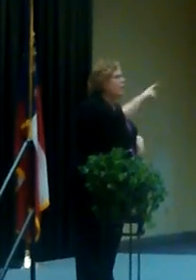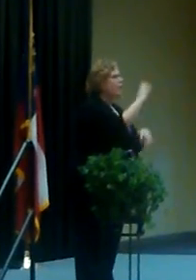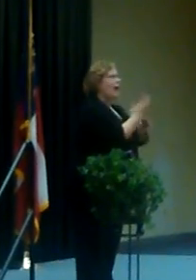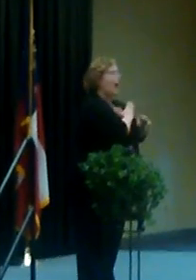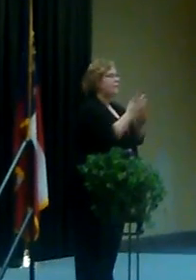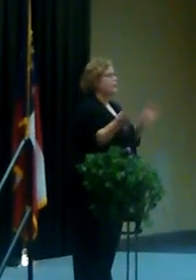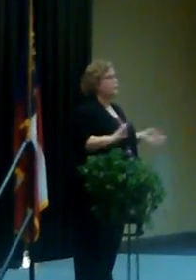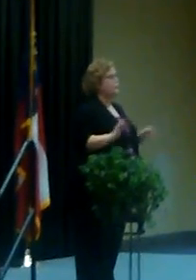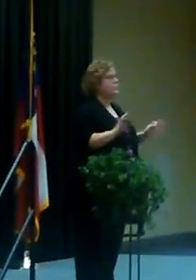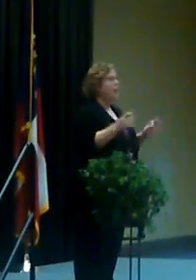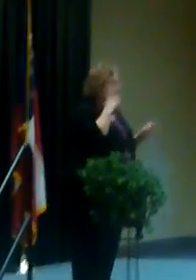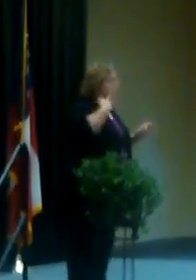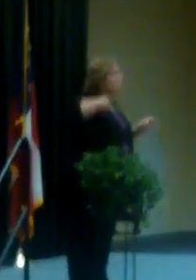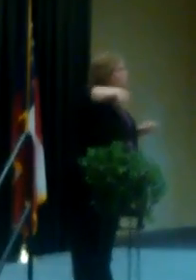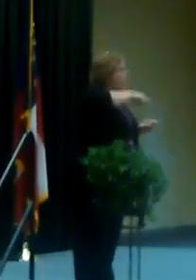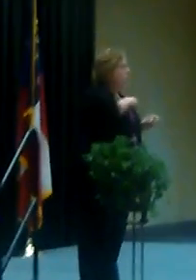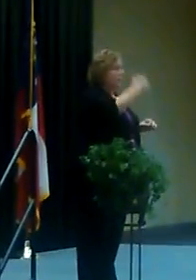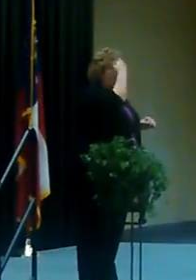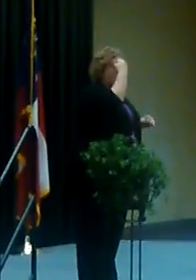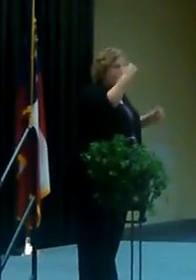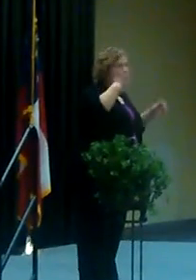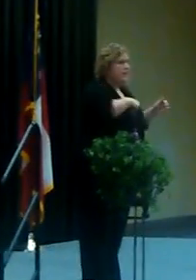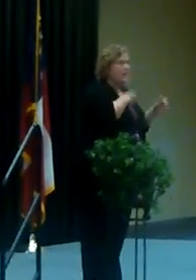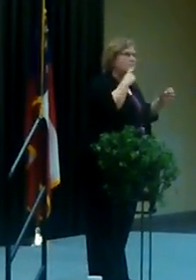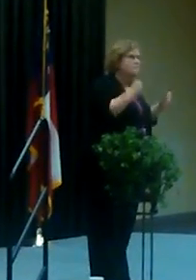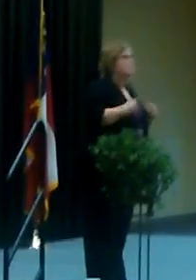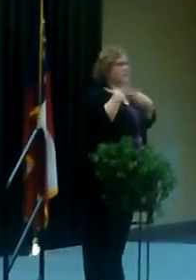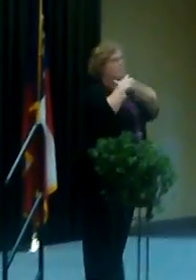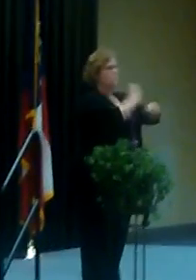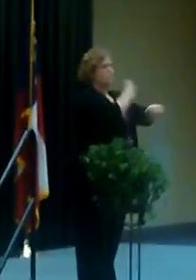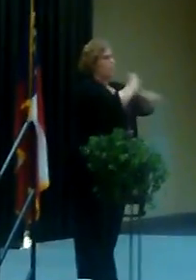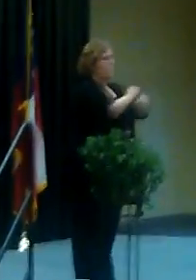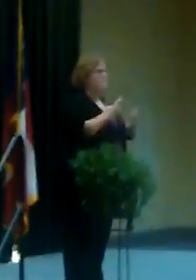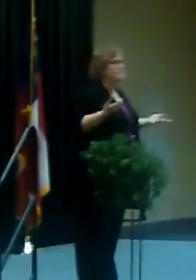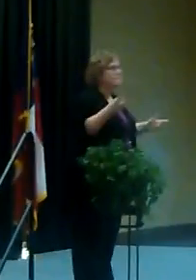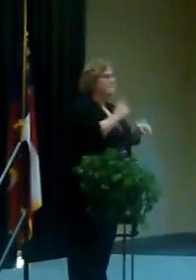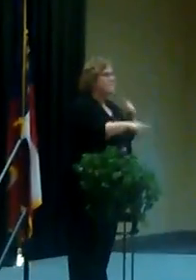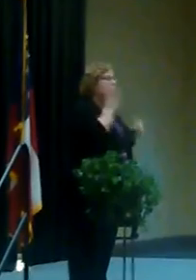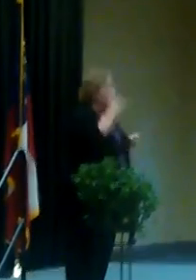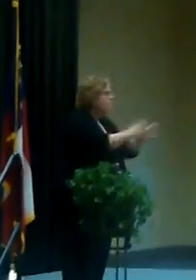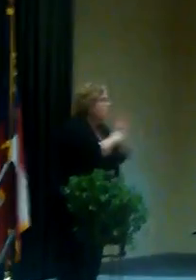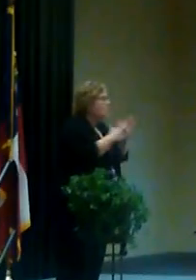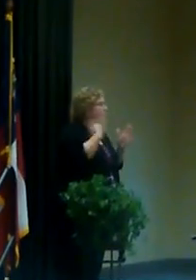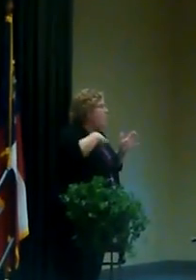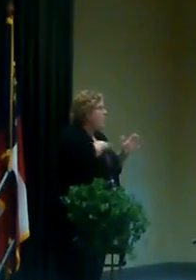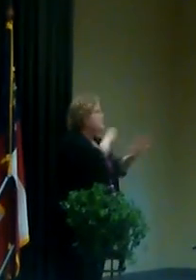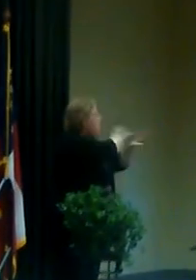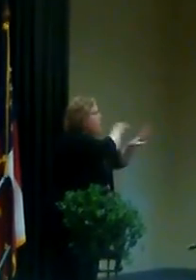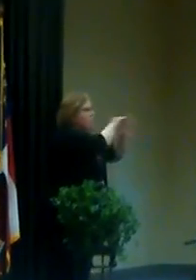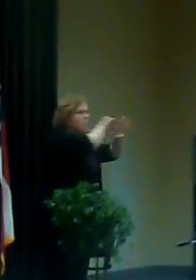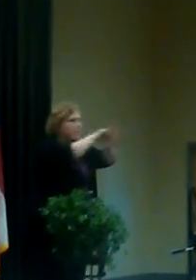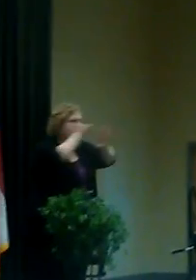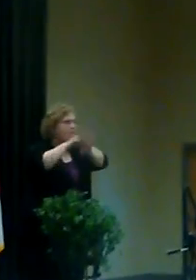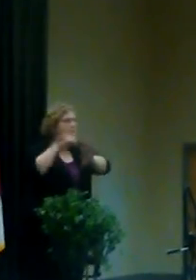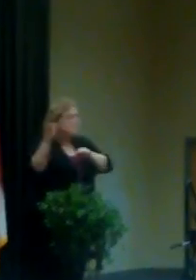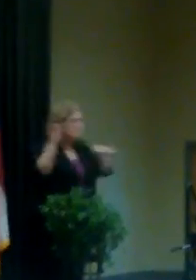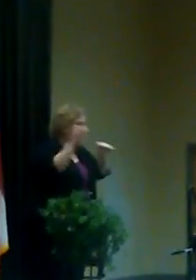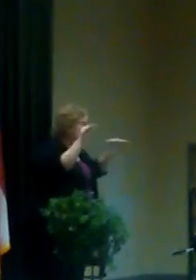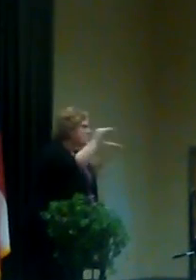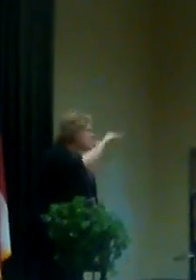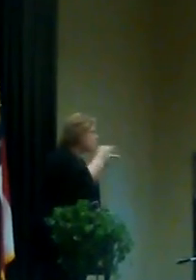think that we know that we have a tremendous job ahead of us. But it's going to take us knocking on our neighbors' doors. It's going to take us talking